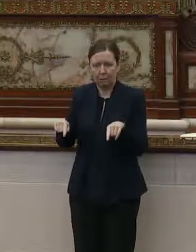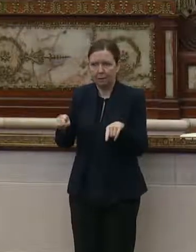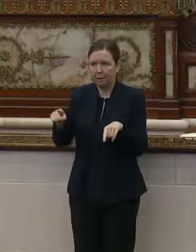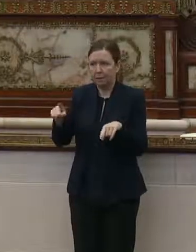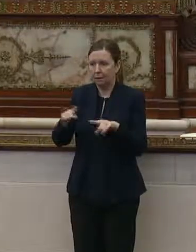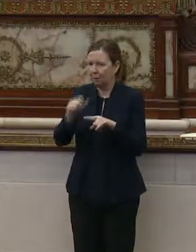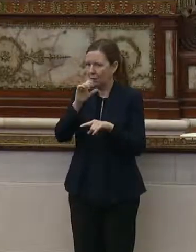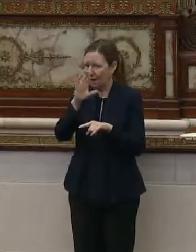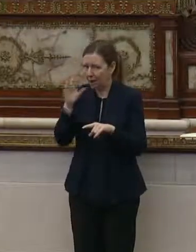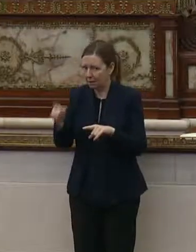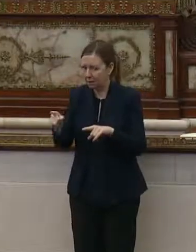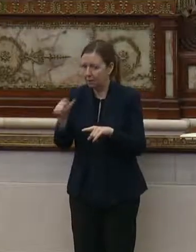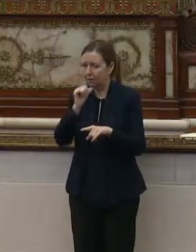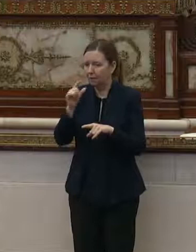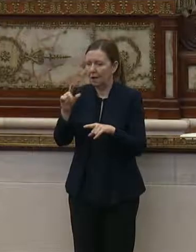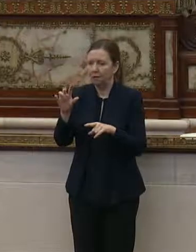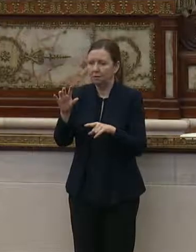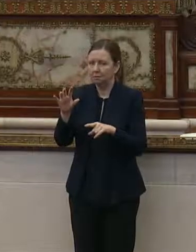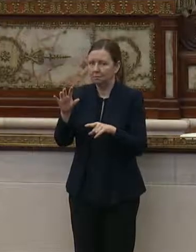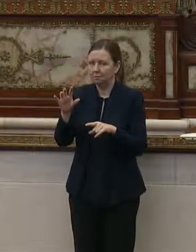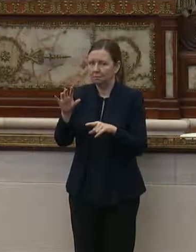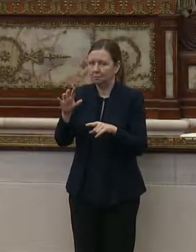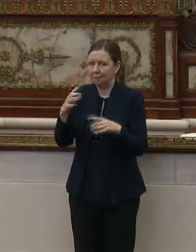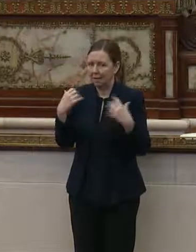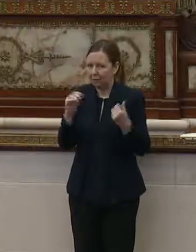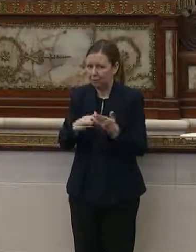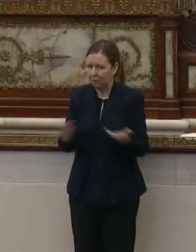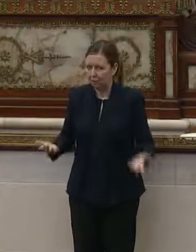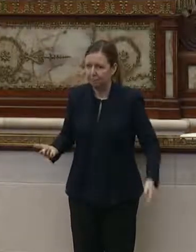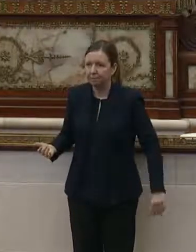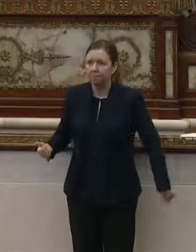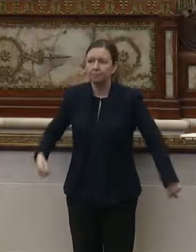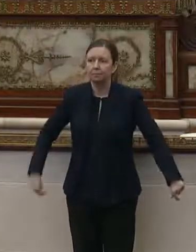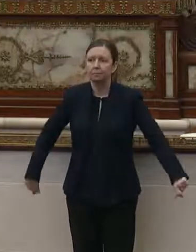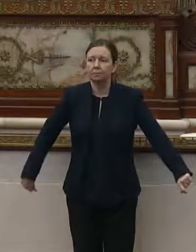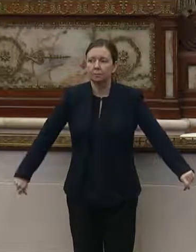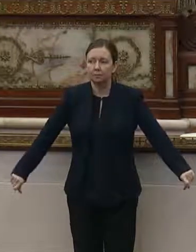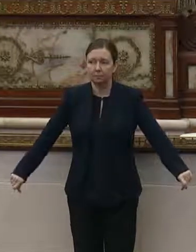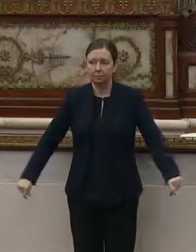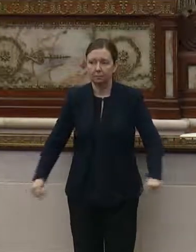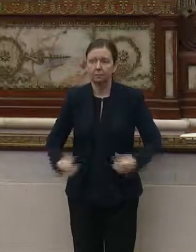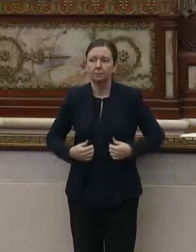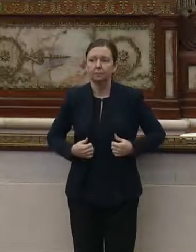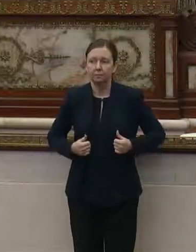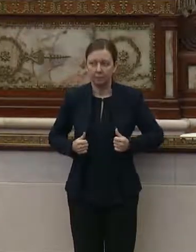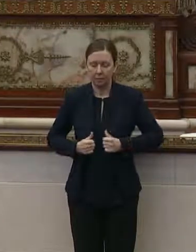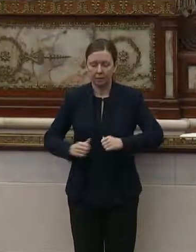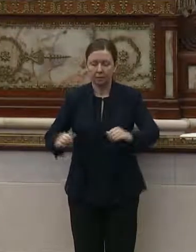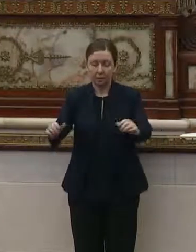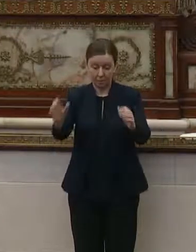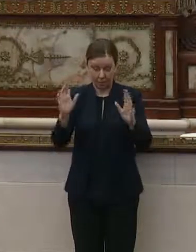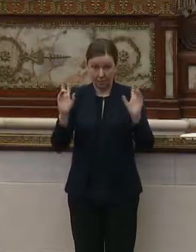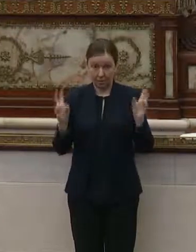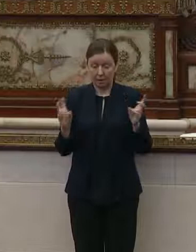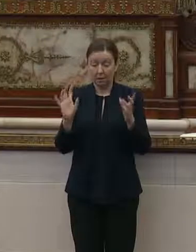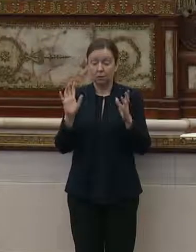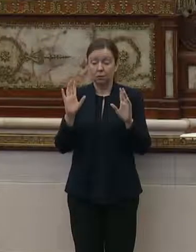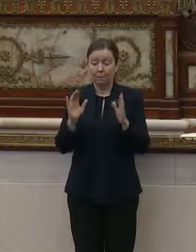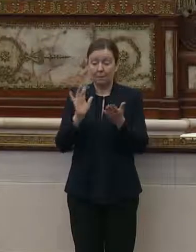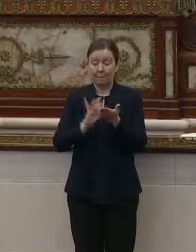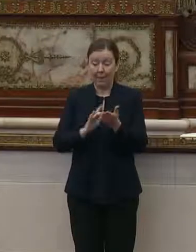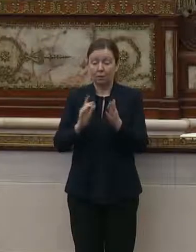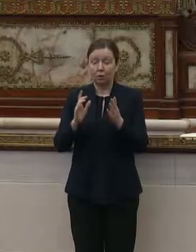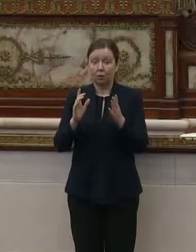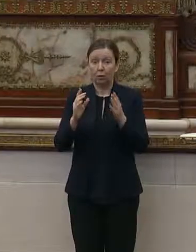not a hospital or a federally qualified health center? Right. So to be a medical provider, the director